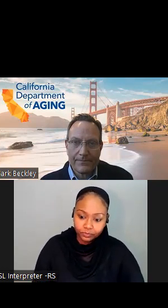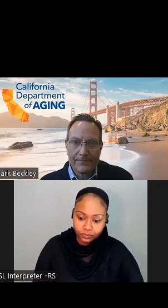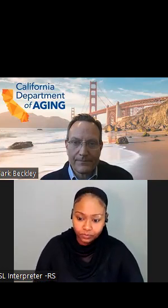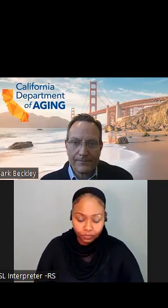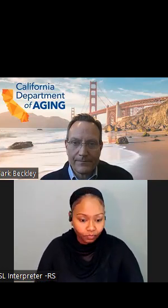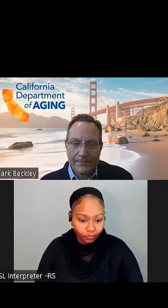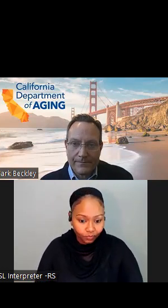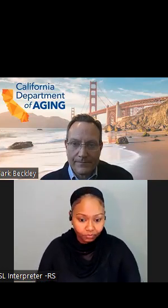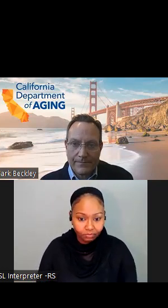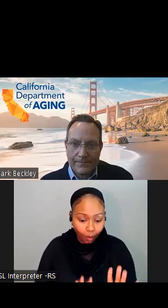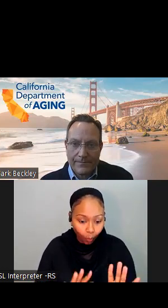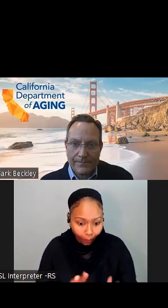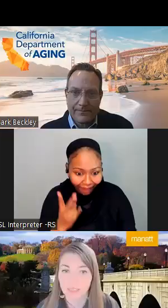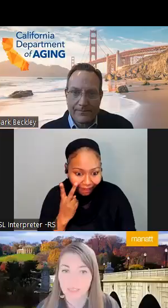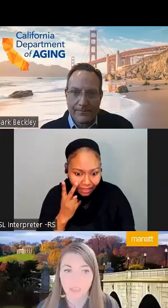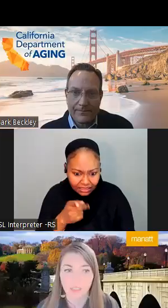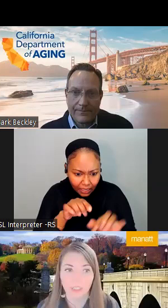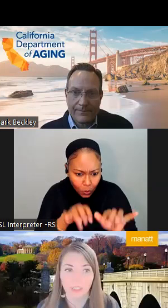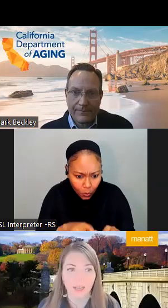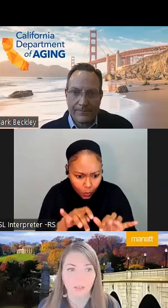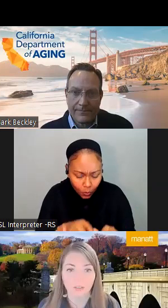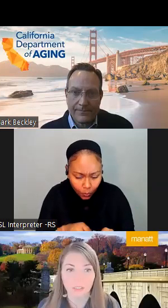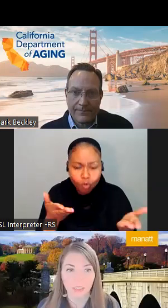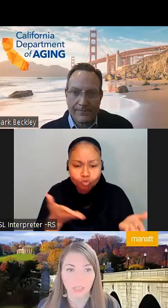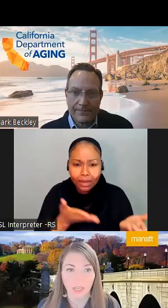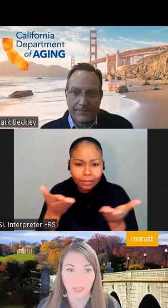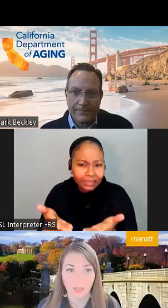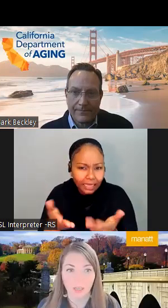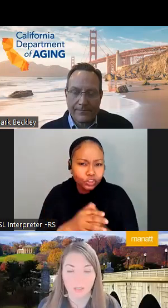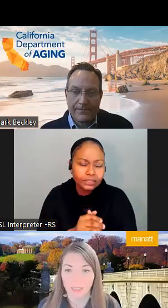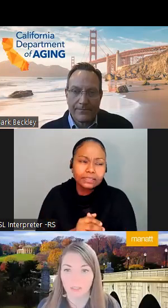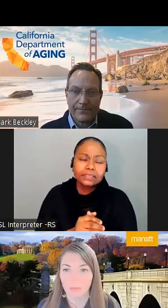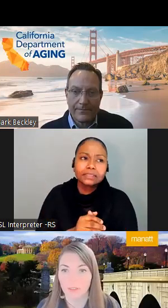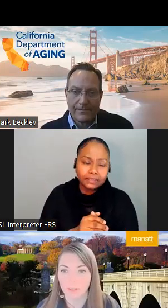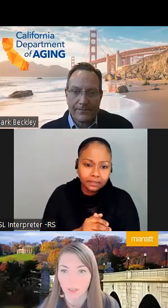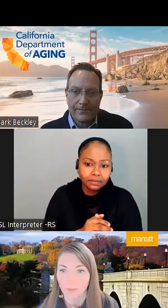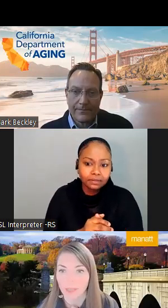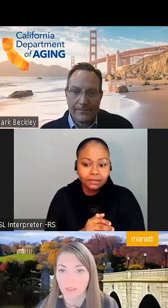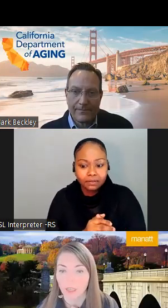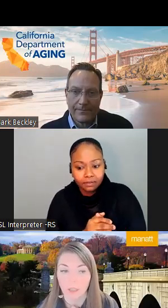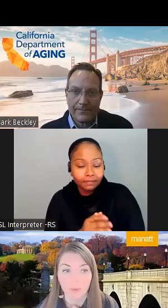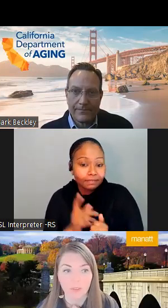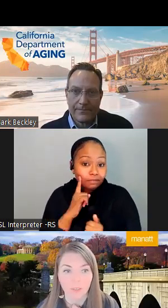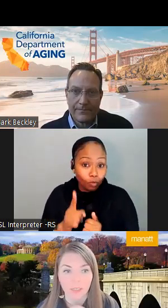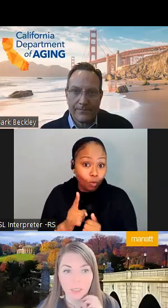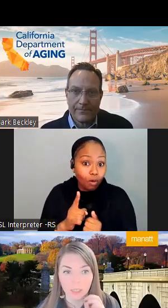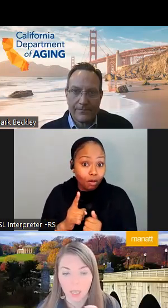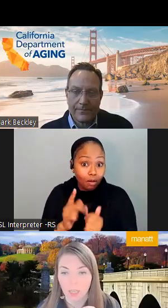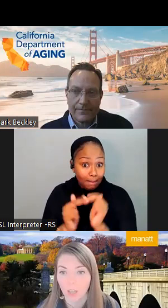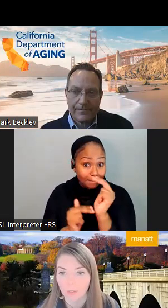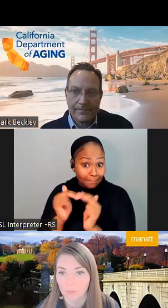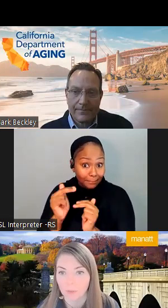Great, and I'm seeing a recommendation around building in a specific comment, a